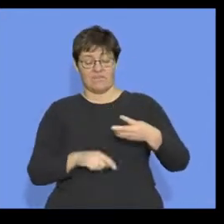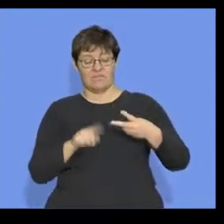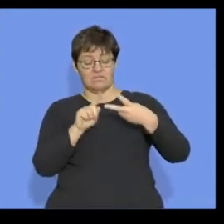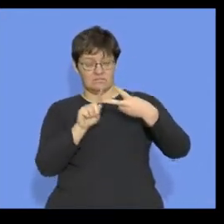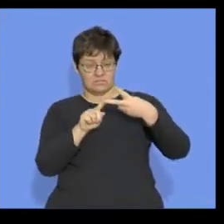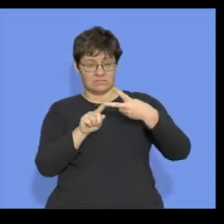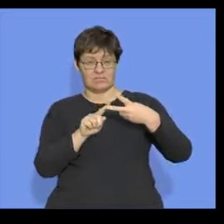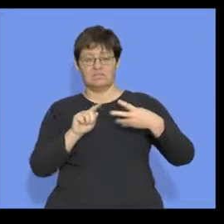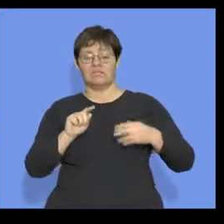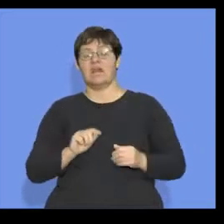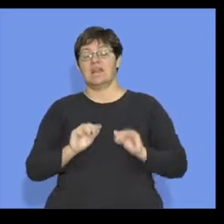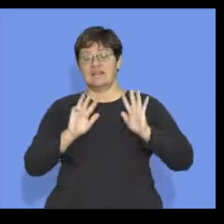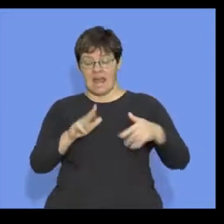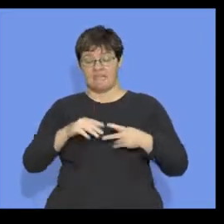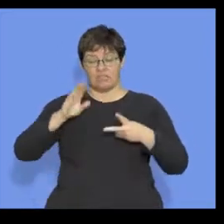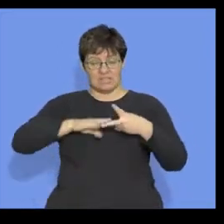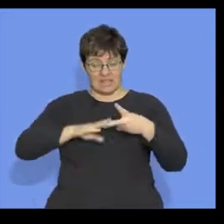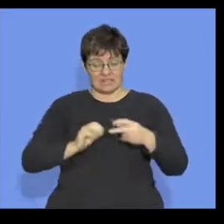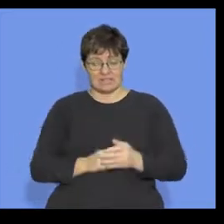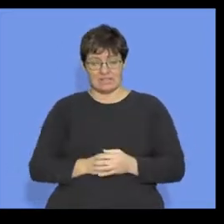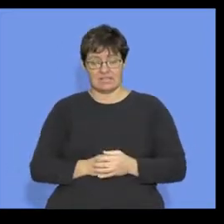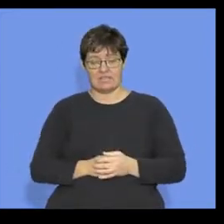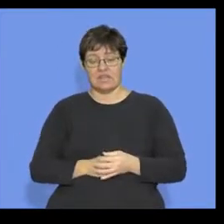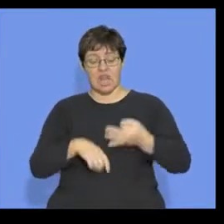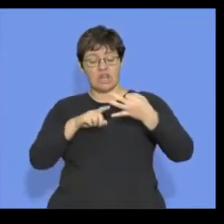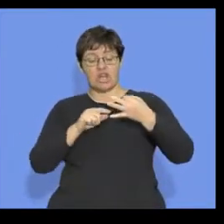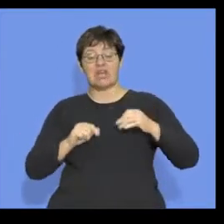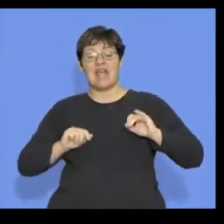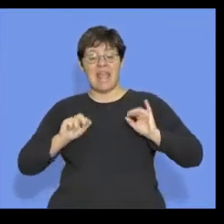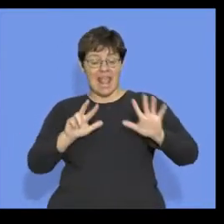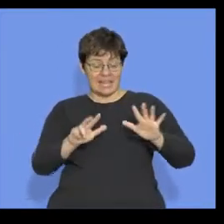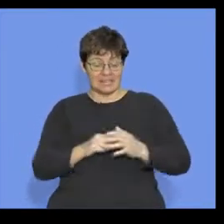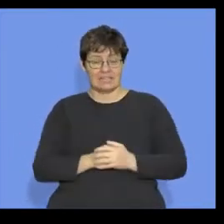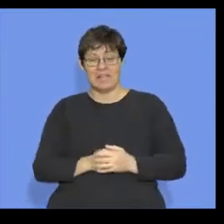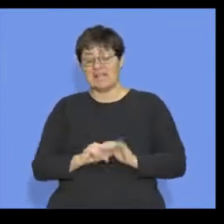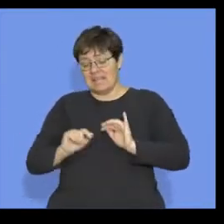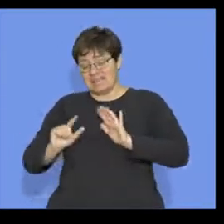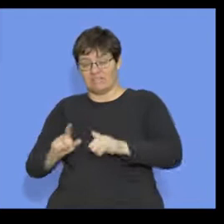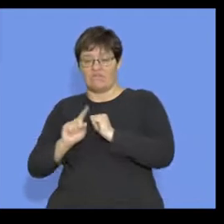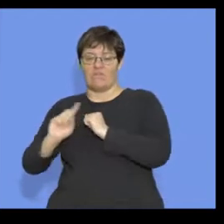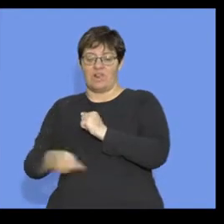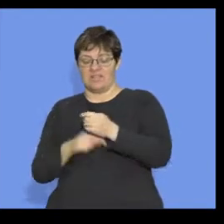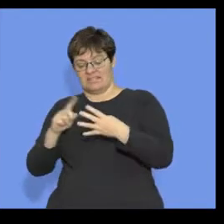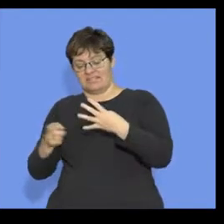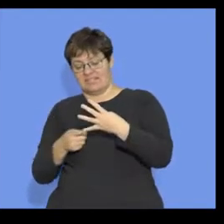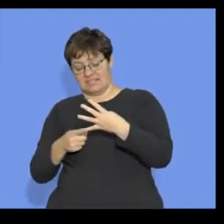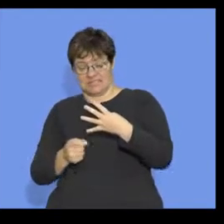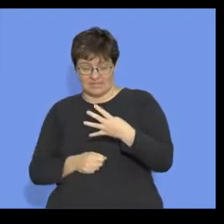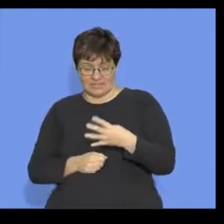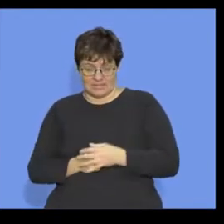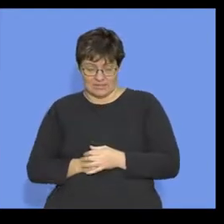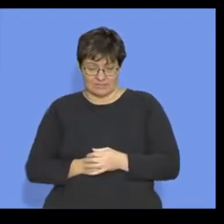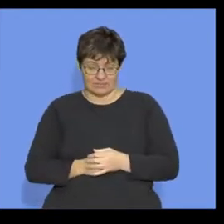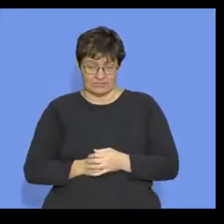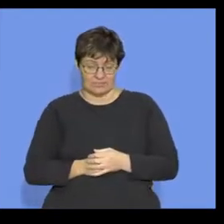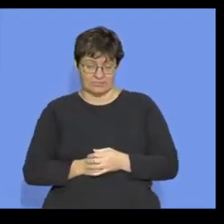Then 9 for second choice, 8 for third choice, and 7 for the fourth